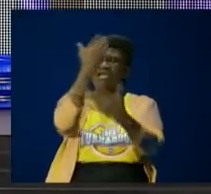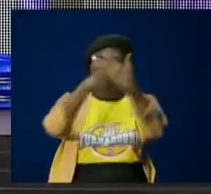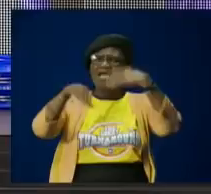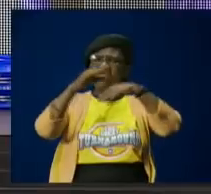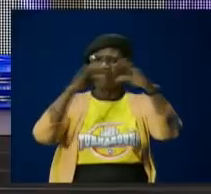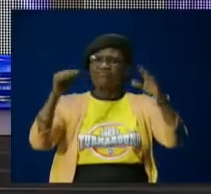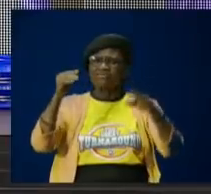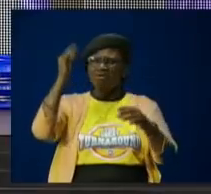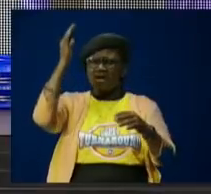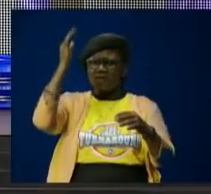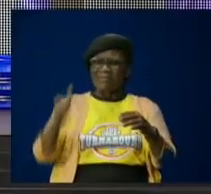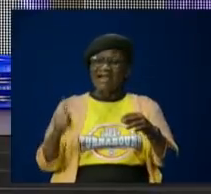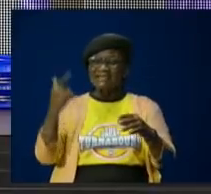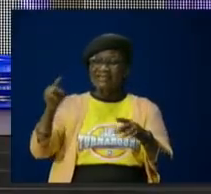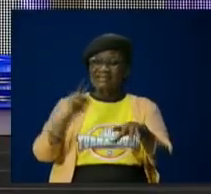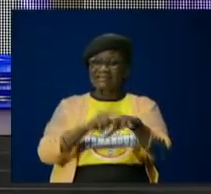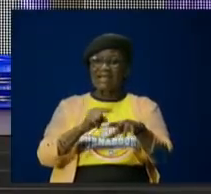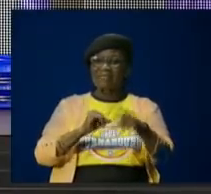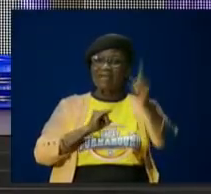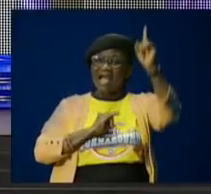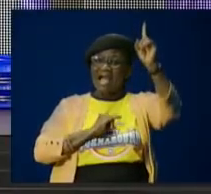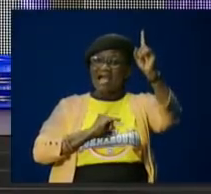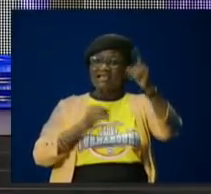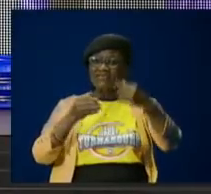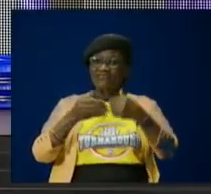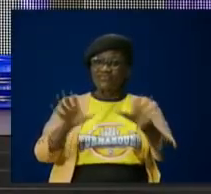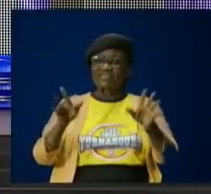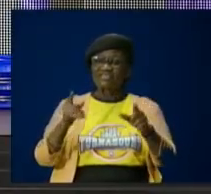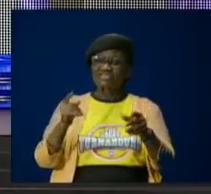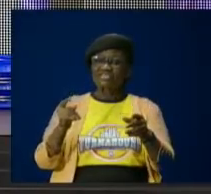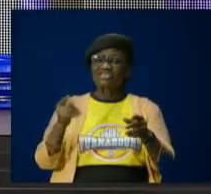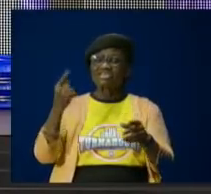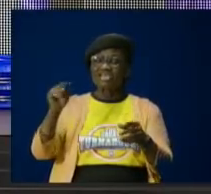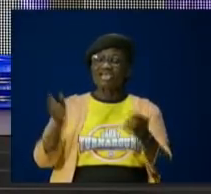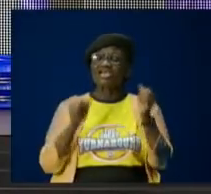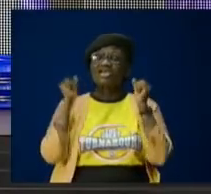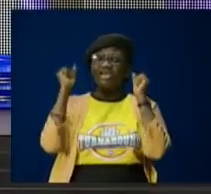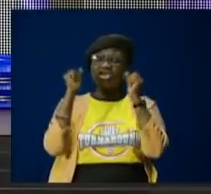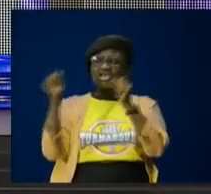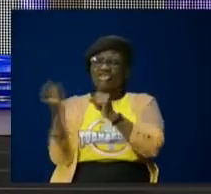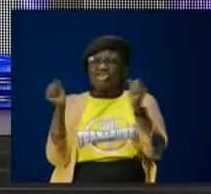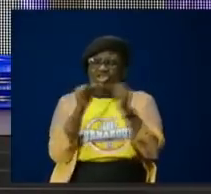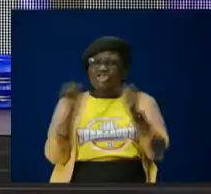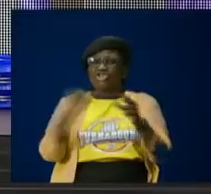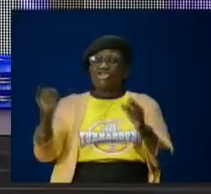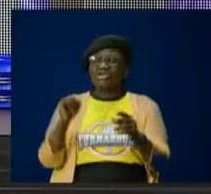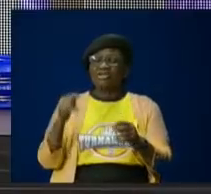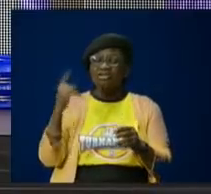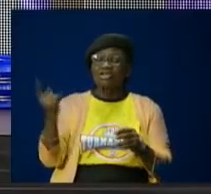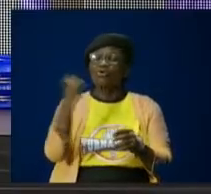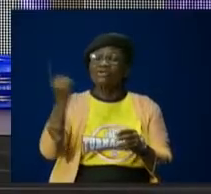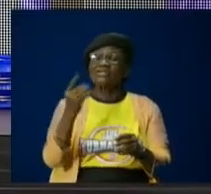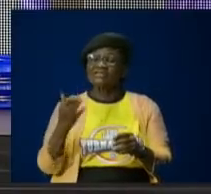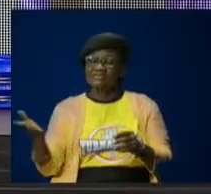By the time I finish the shaking, the only things that will remain are those that cannot be shaken.